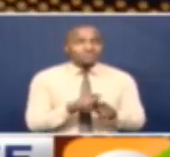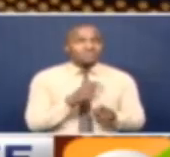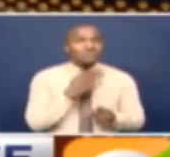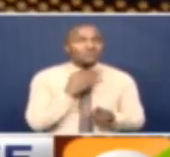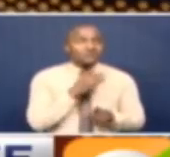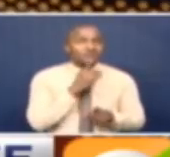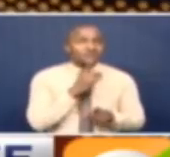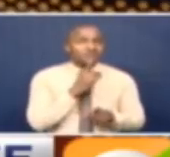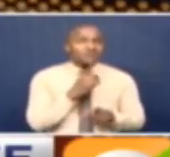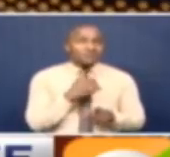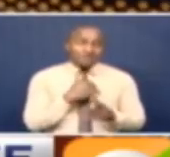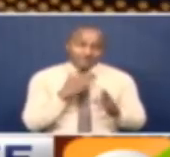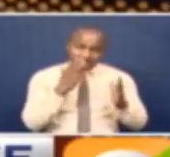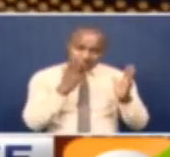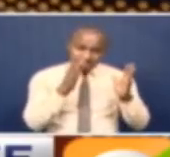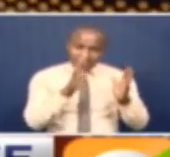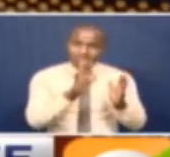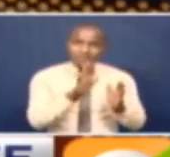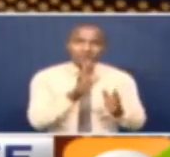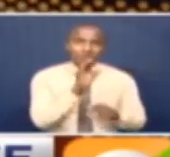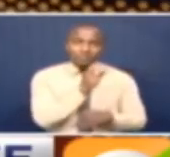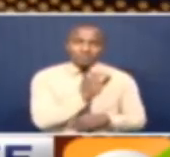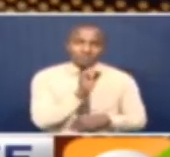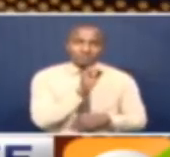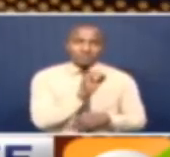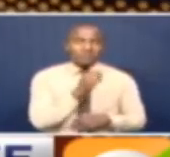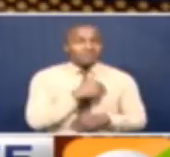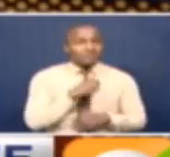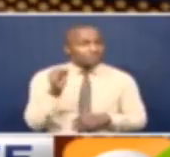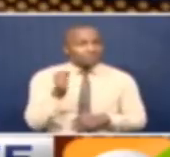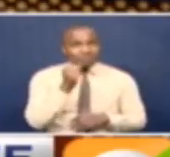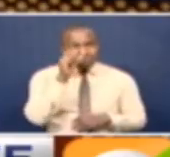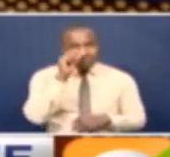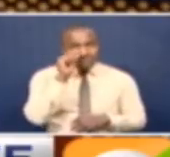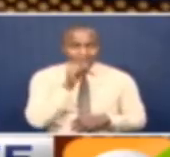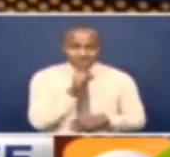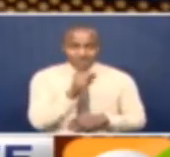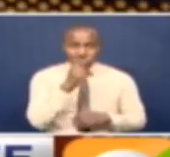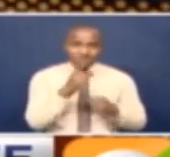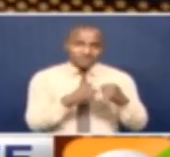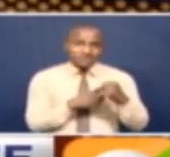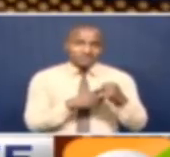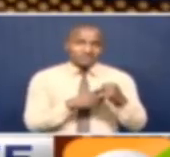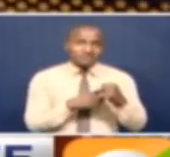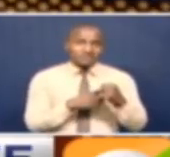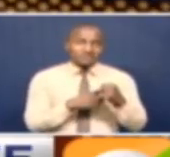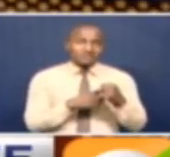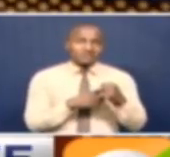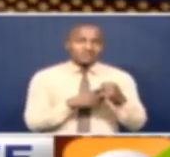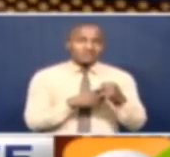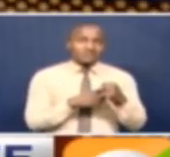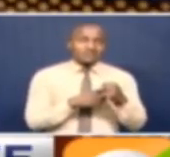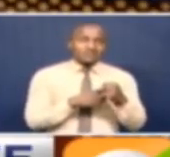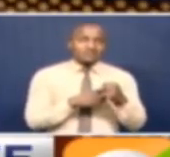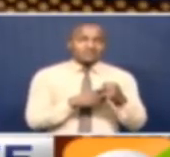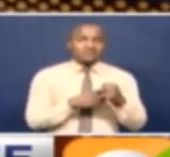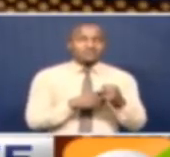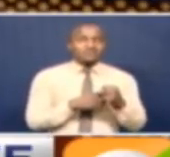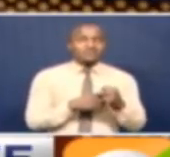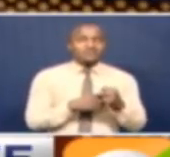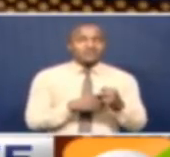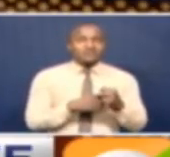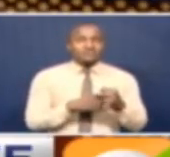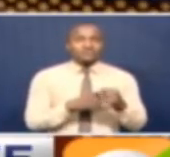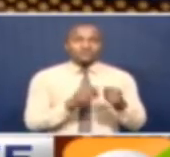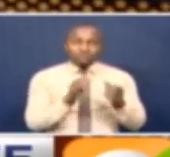really appreciate. As I traversed Mombasa on that particular 26th, there were only Jubilee agents